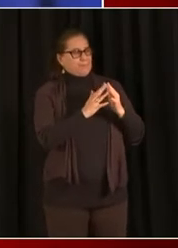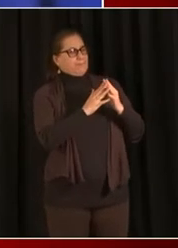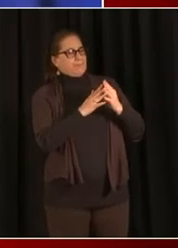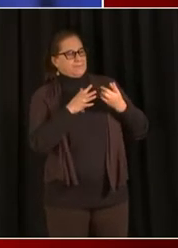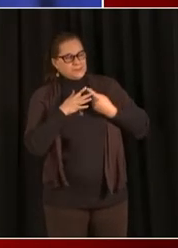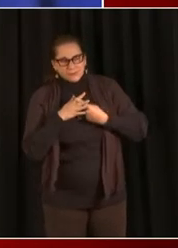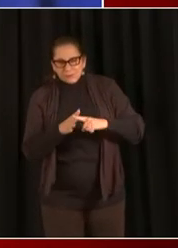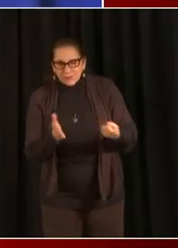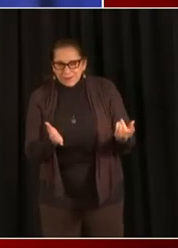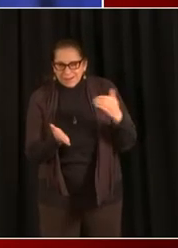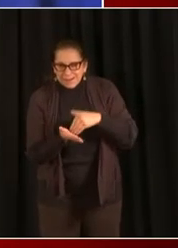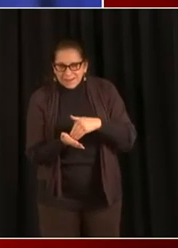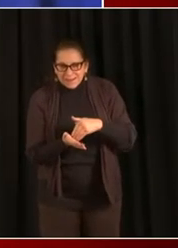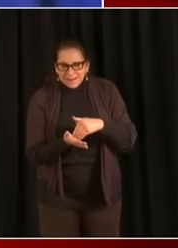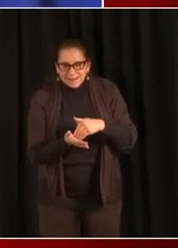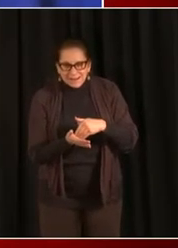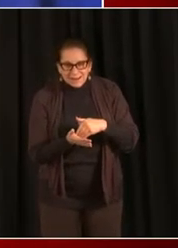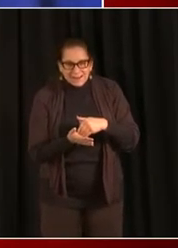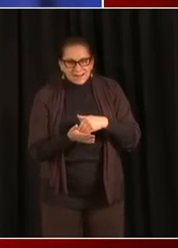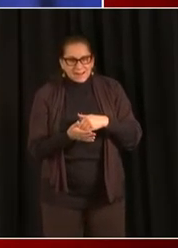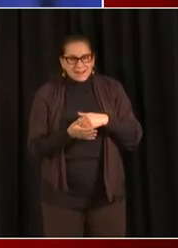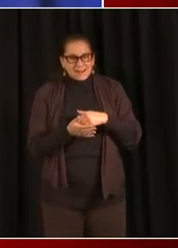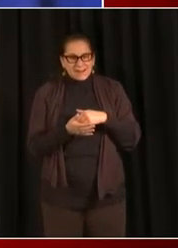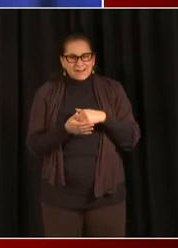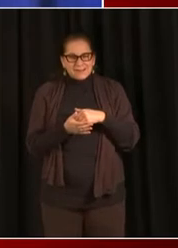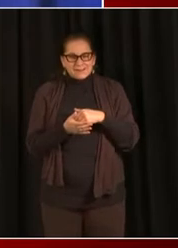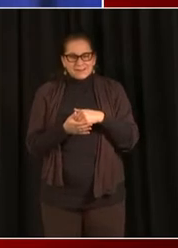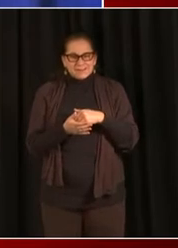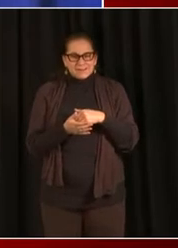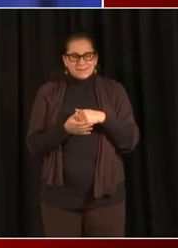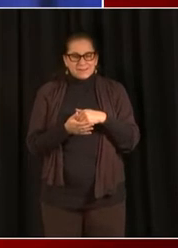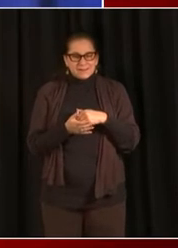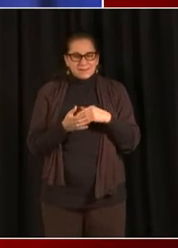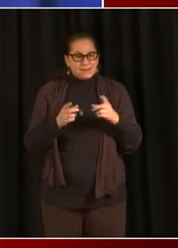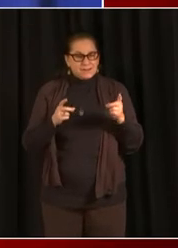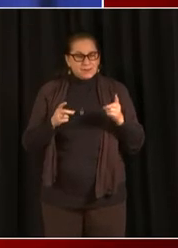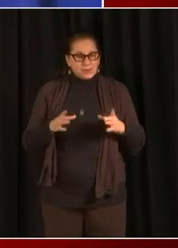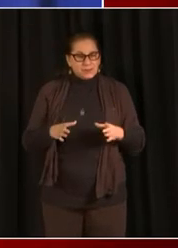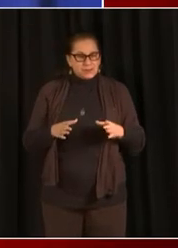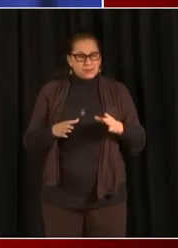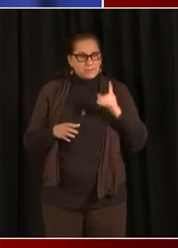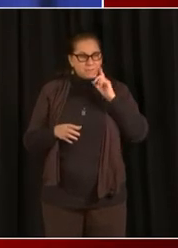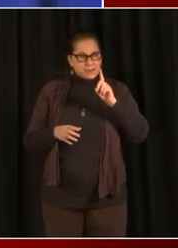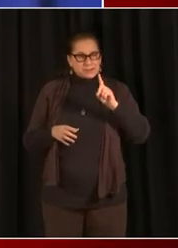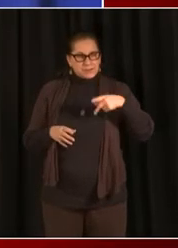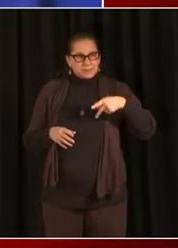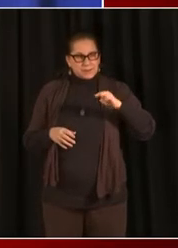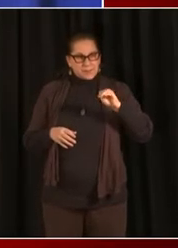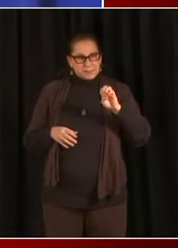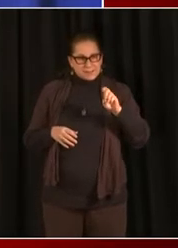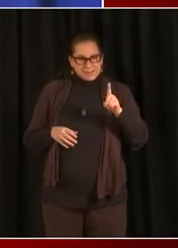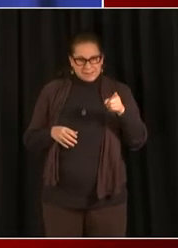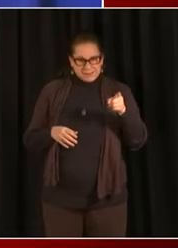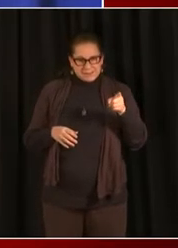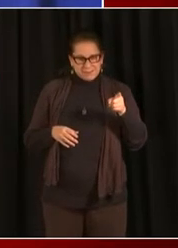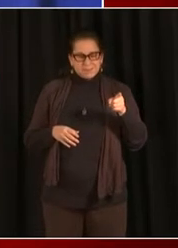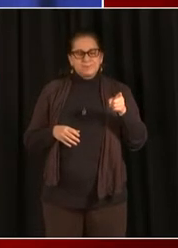Sabanglay Cook, have her kick us off to a full agenda today to talk about all the programs and